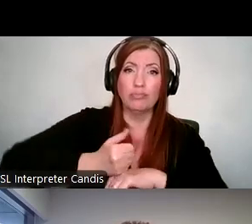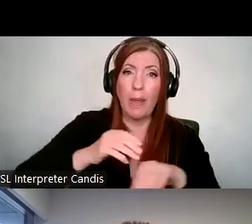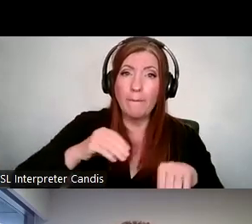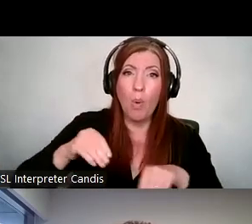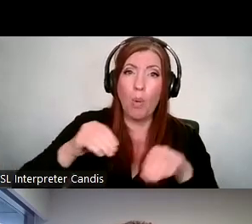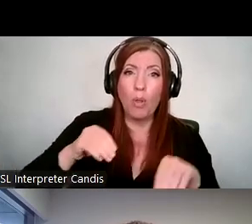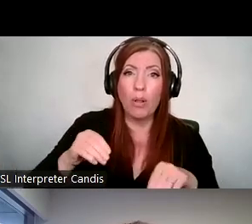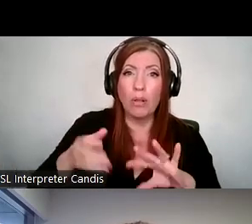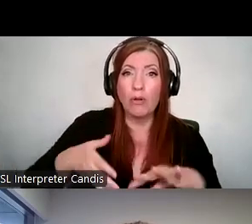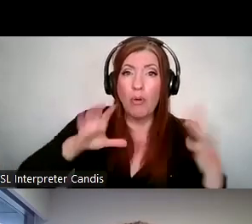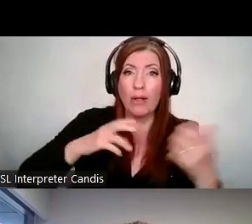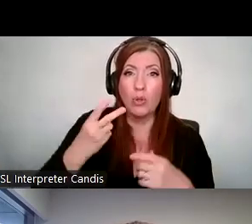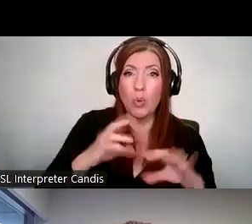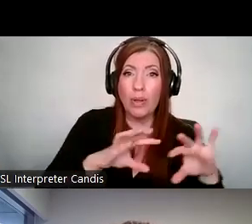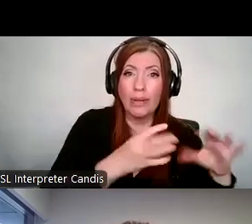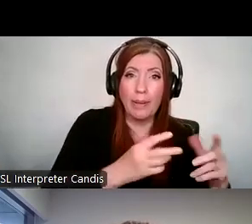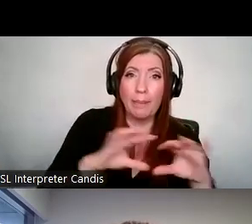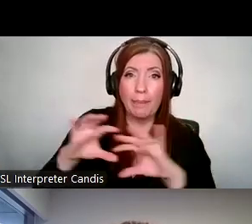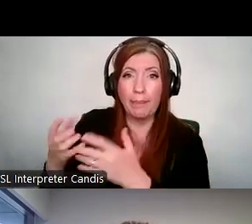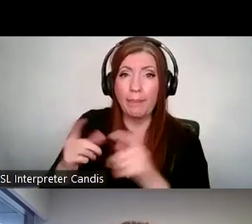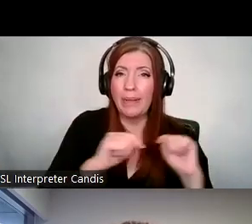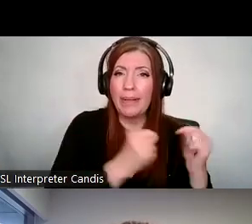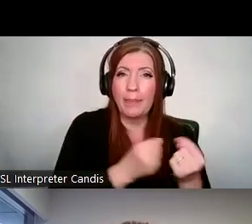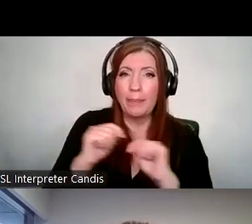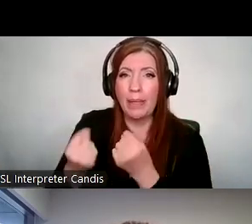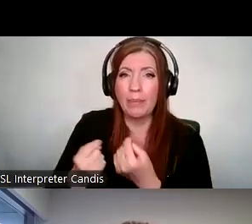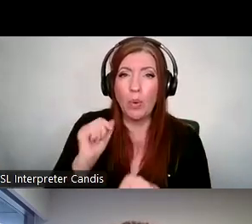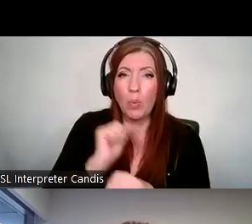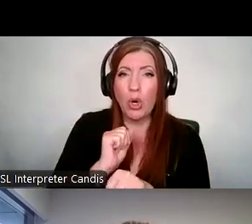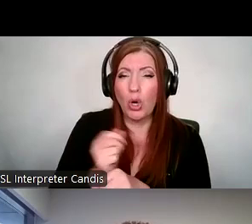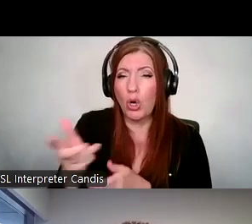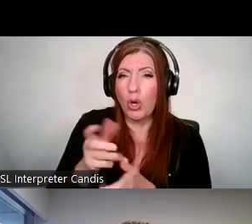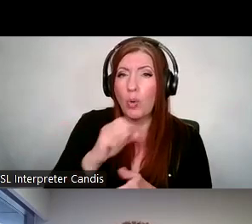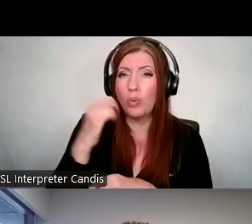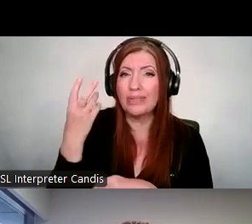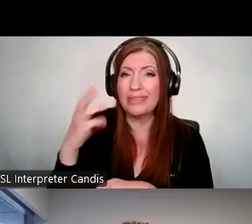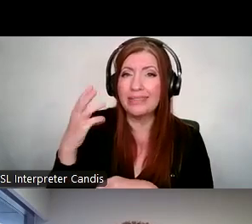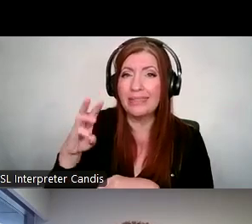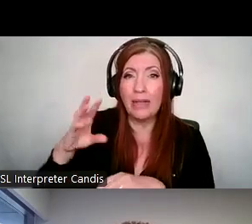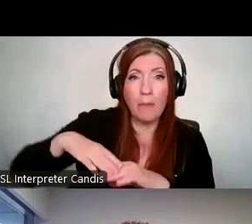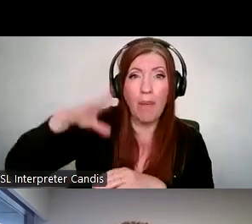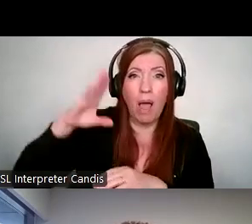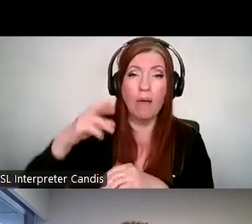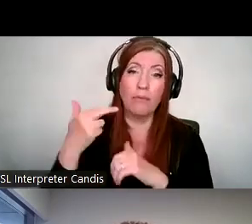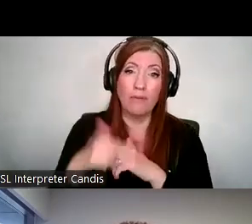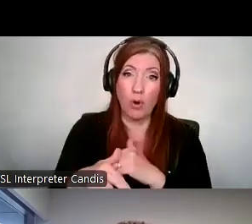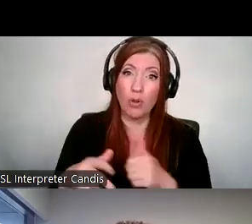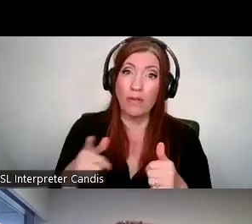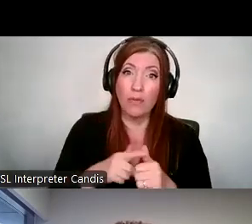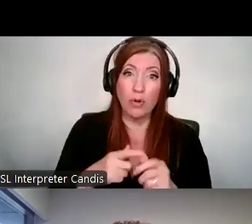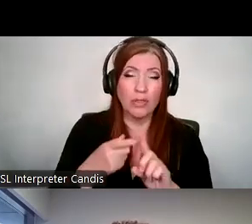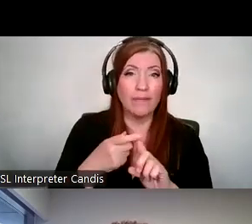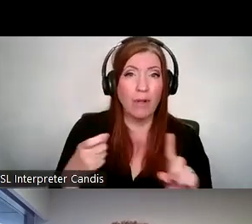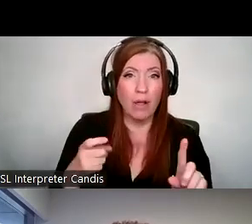teams. We were just working with 16 and above, and our referrals initially just came from